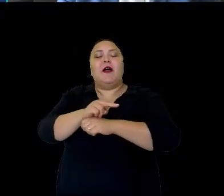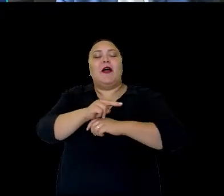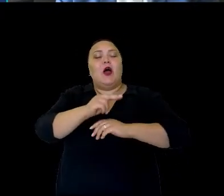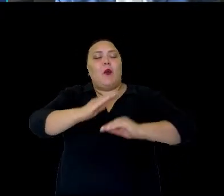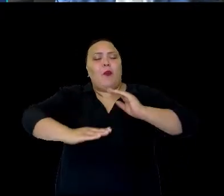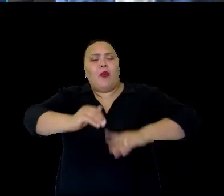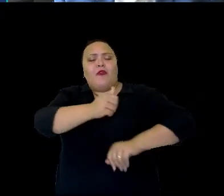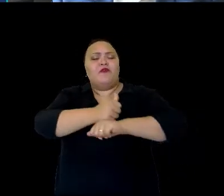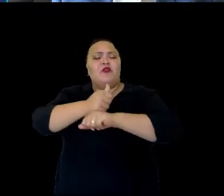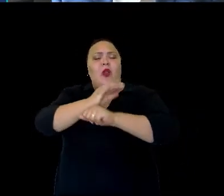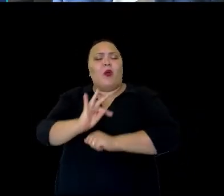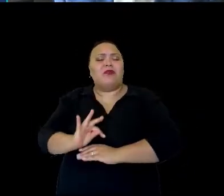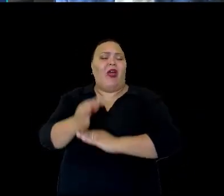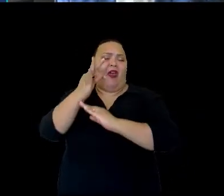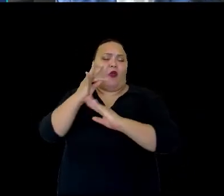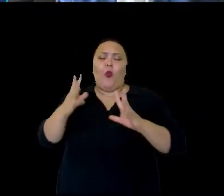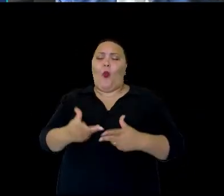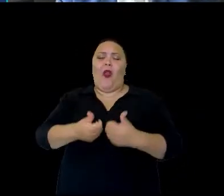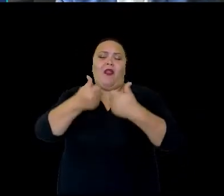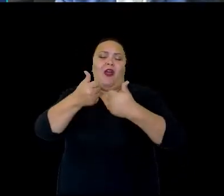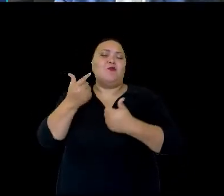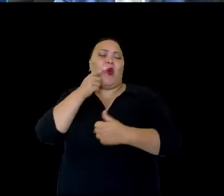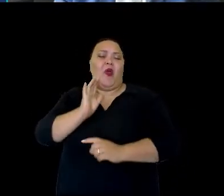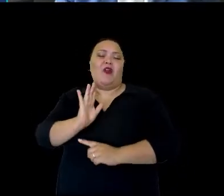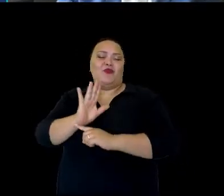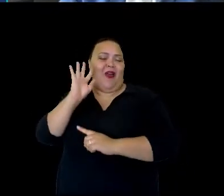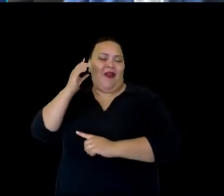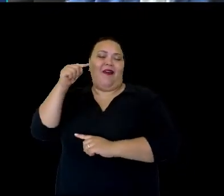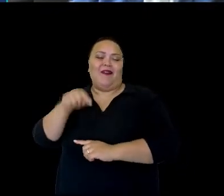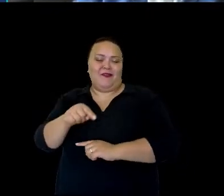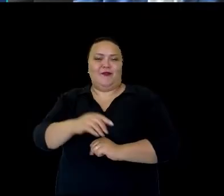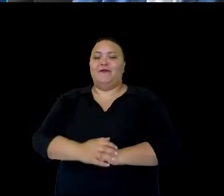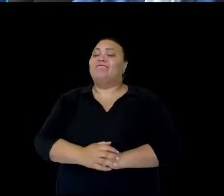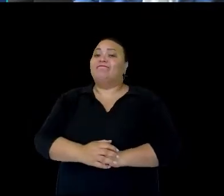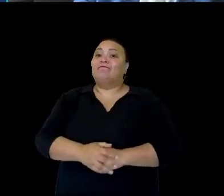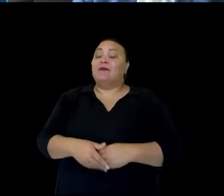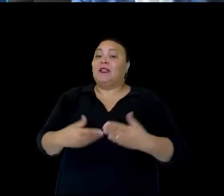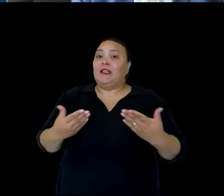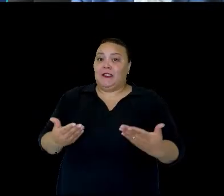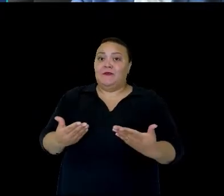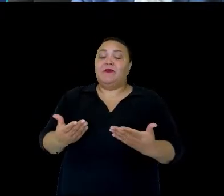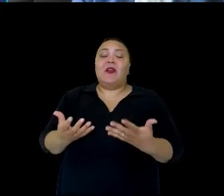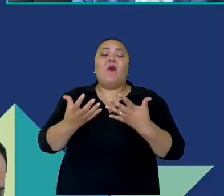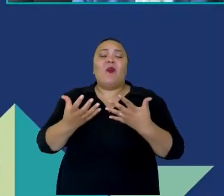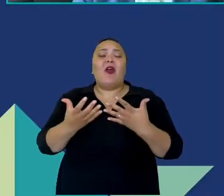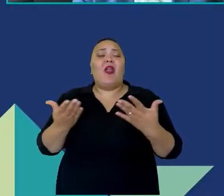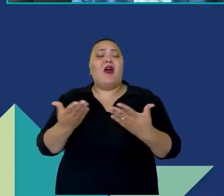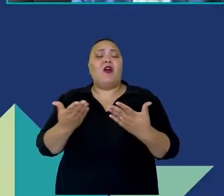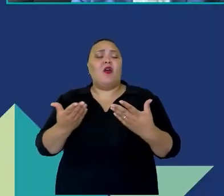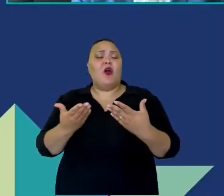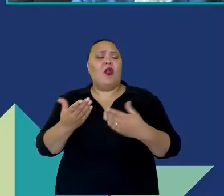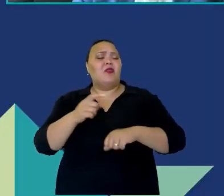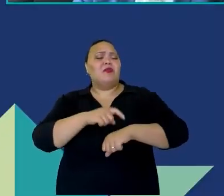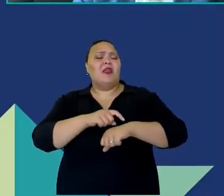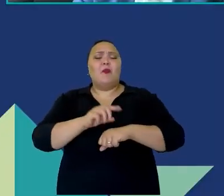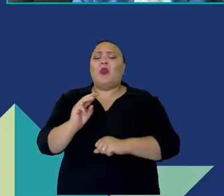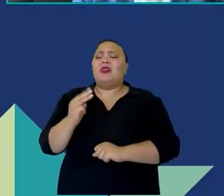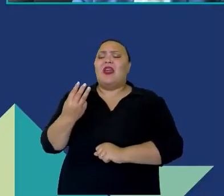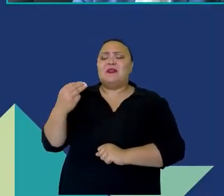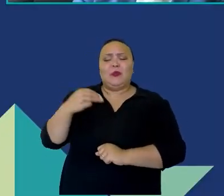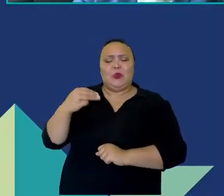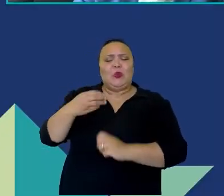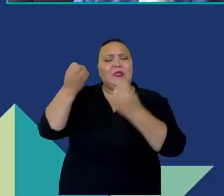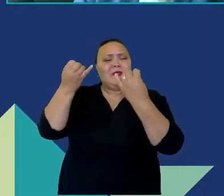So we just want to spend 3 minutes on 3 key concepts that I've seen in my career. There's